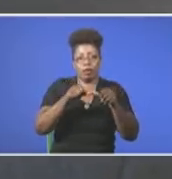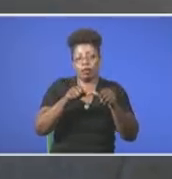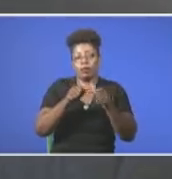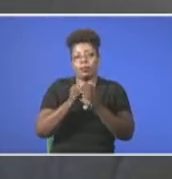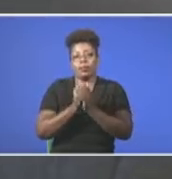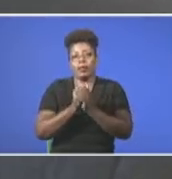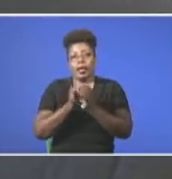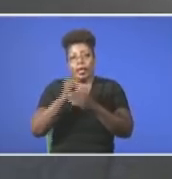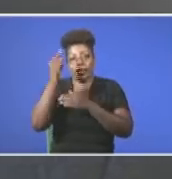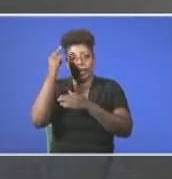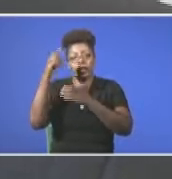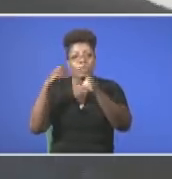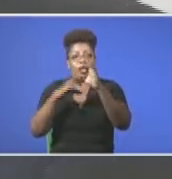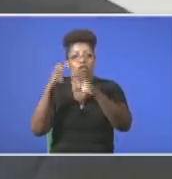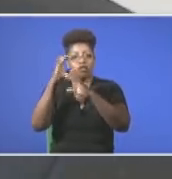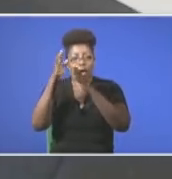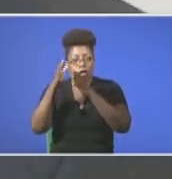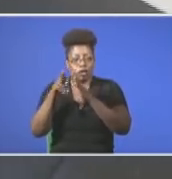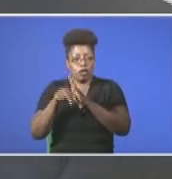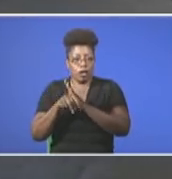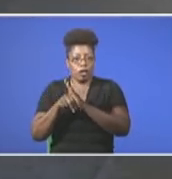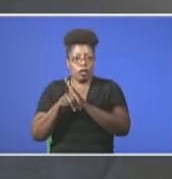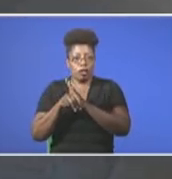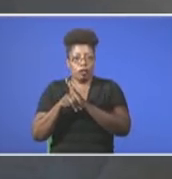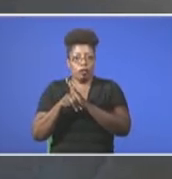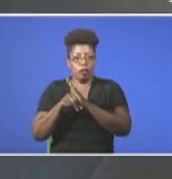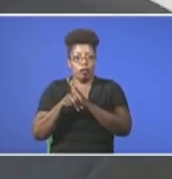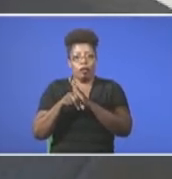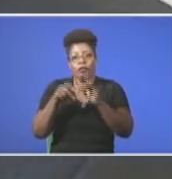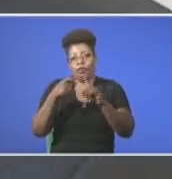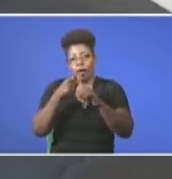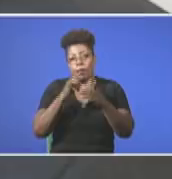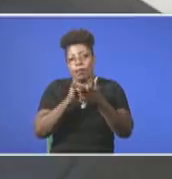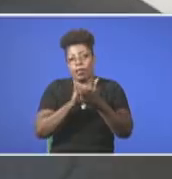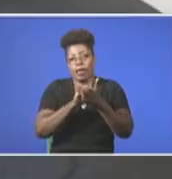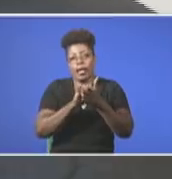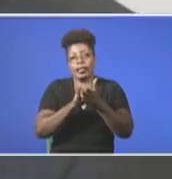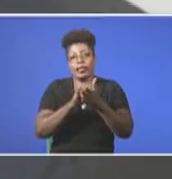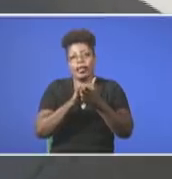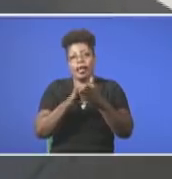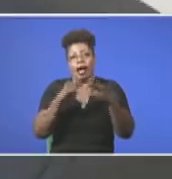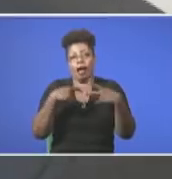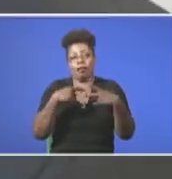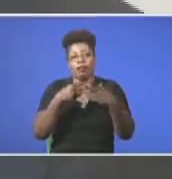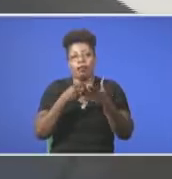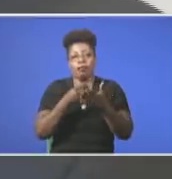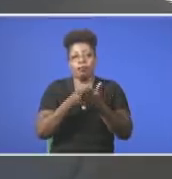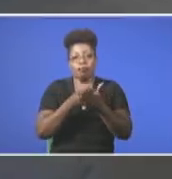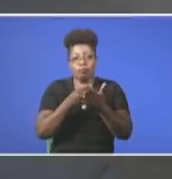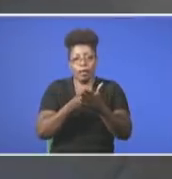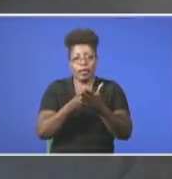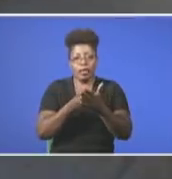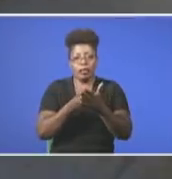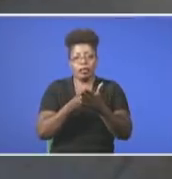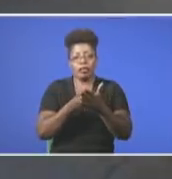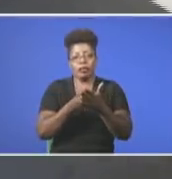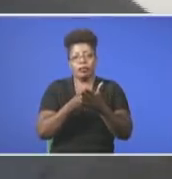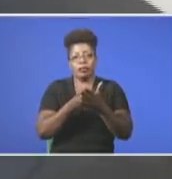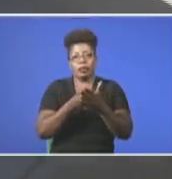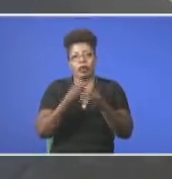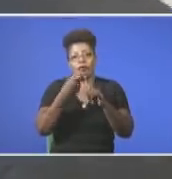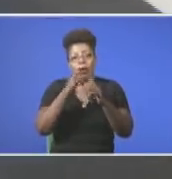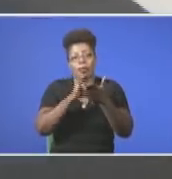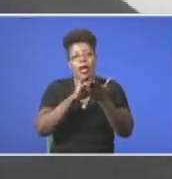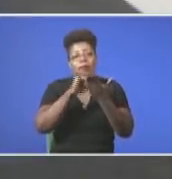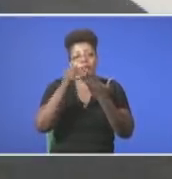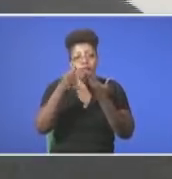construction spin-off from persons engaging in that project means that there's available capital. When they make this money, they could spend money now